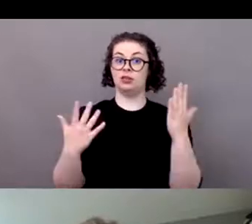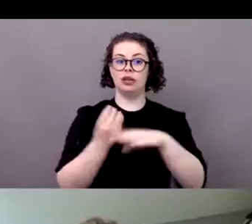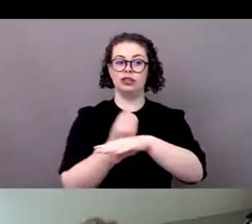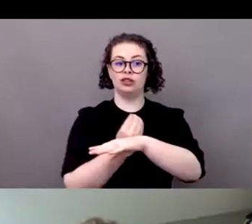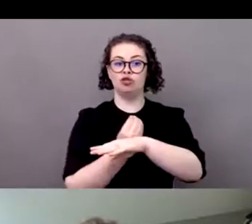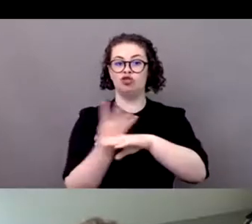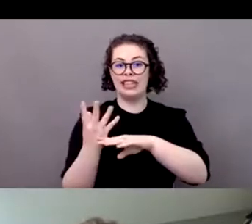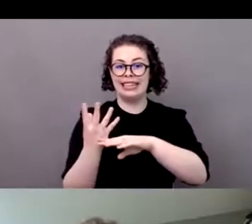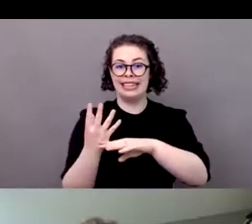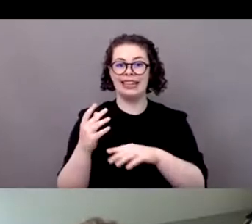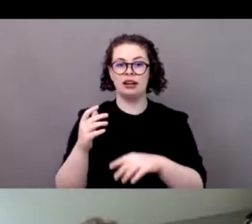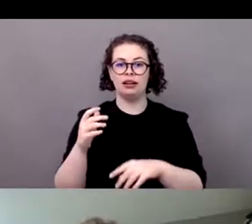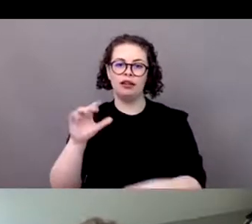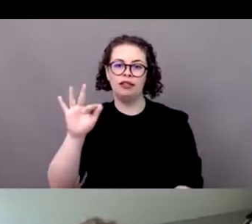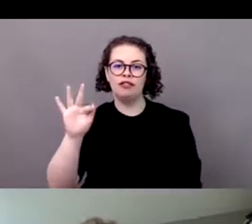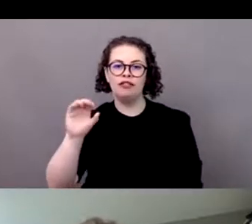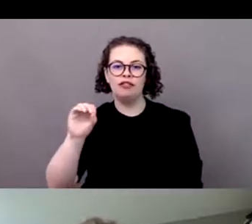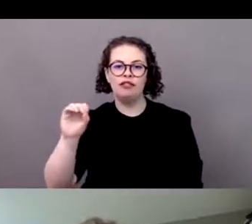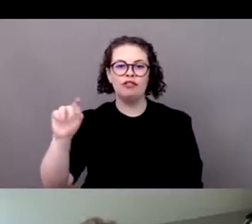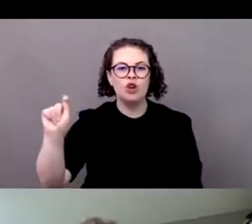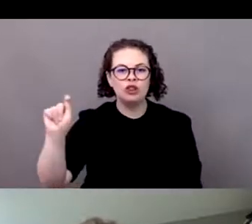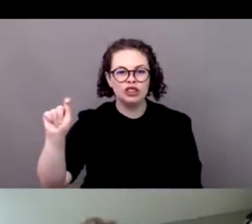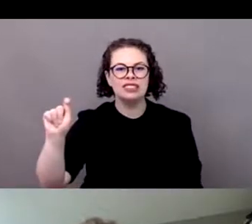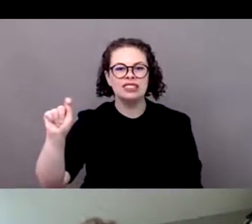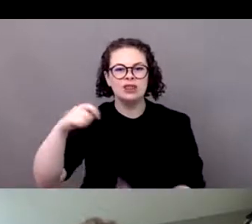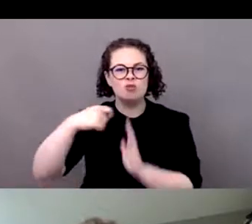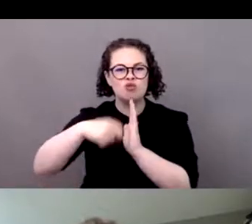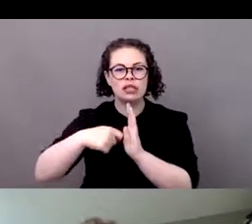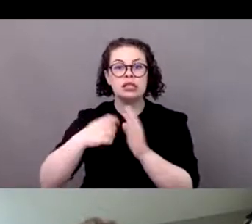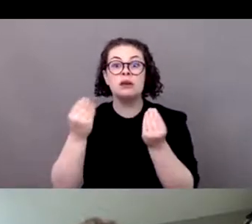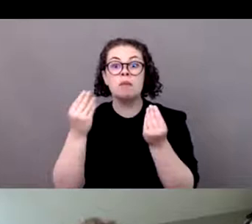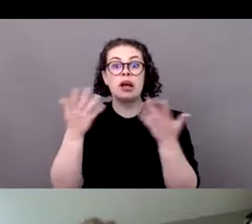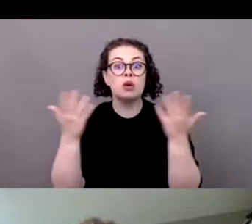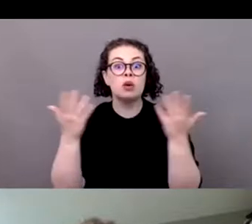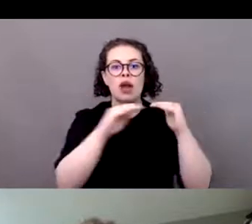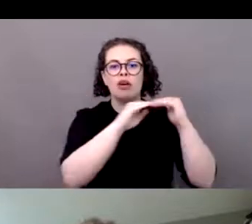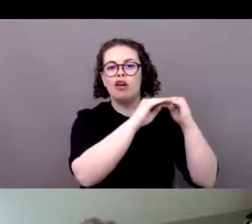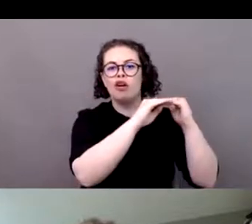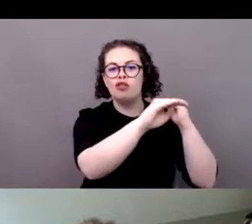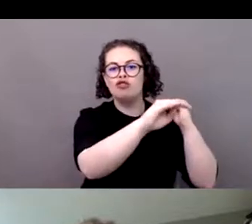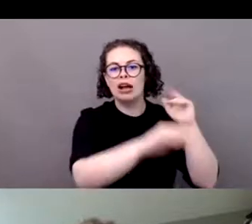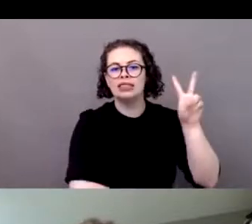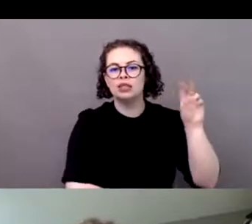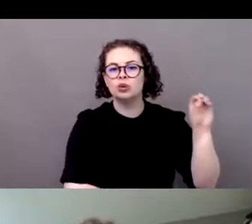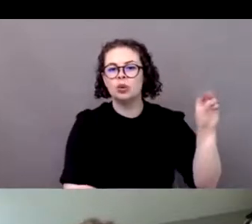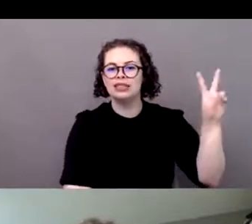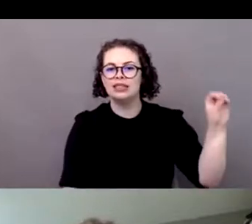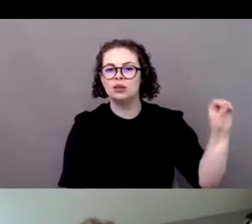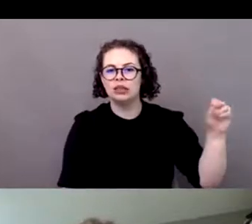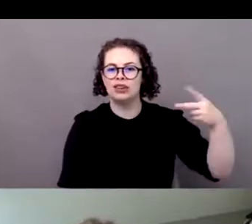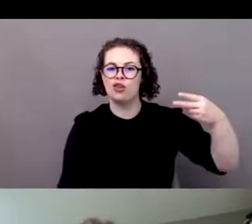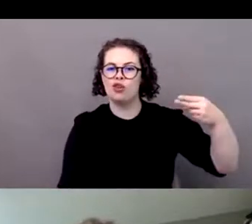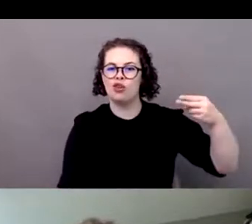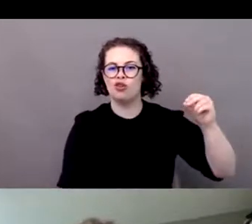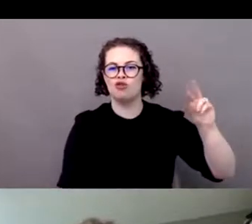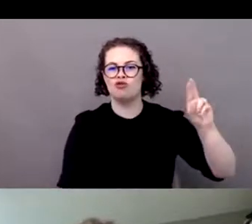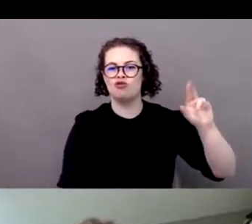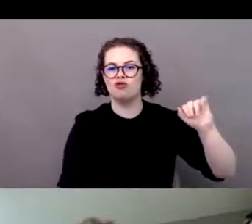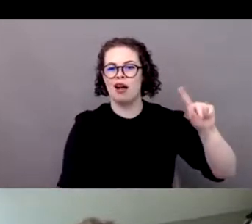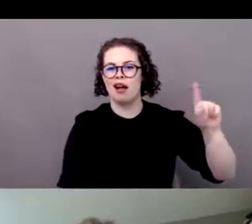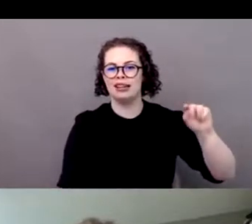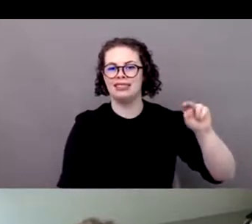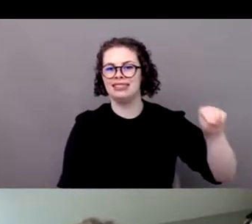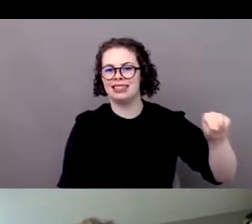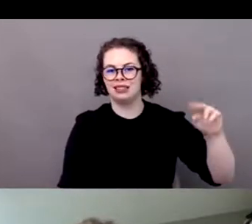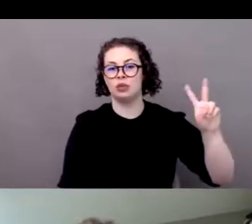the Horizon 2020 program. And I mentioned the name of the program because this is not so usual to see